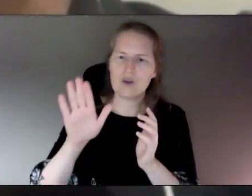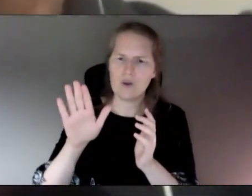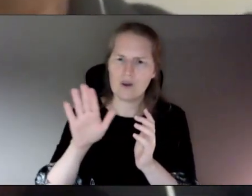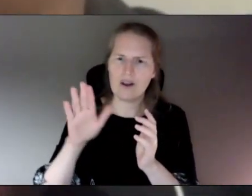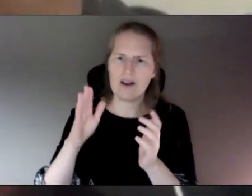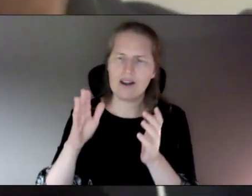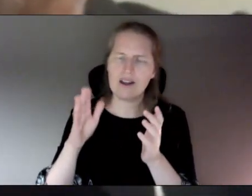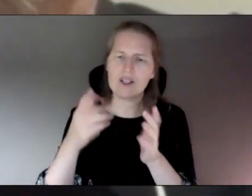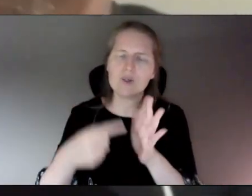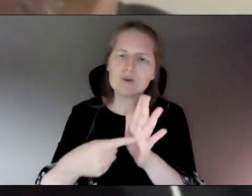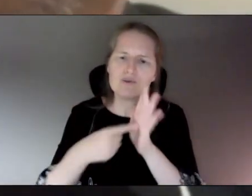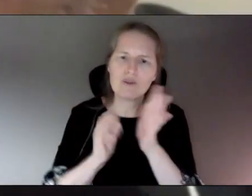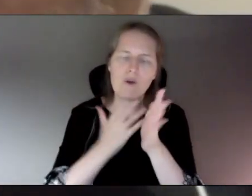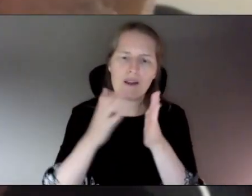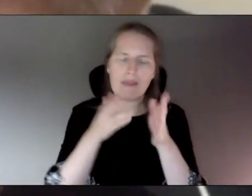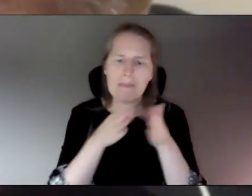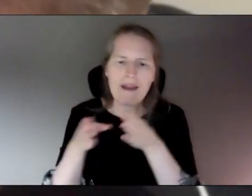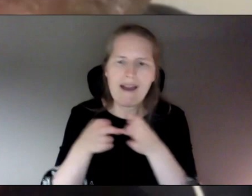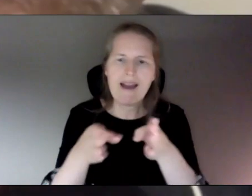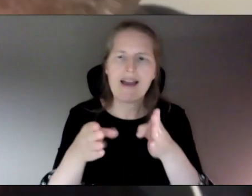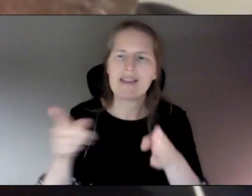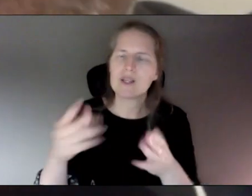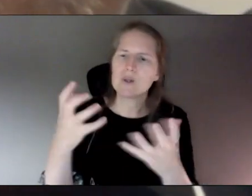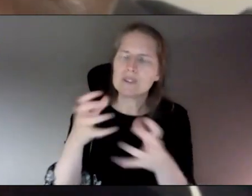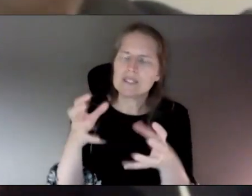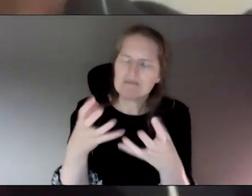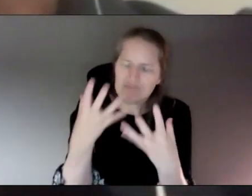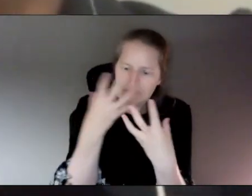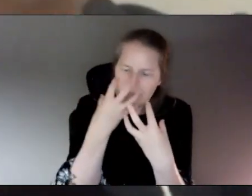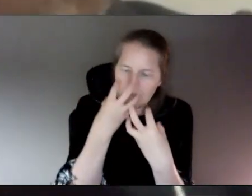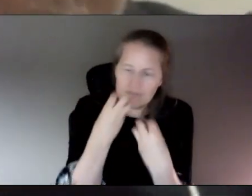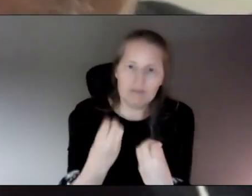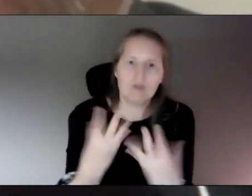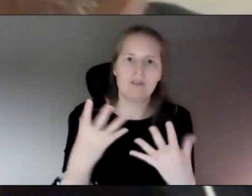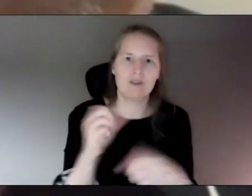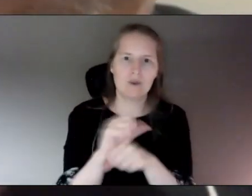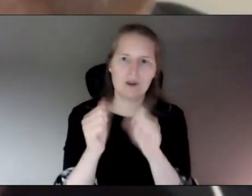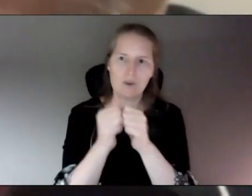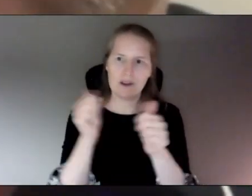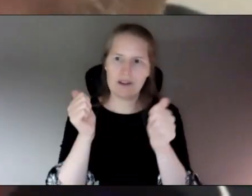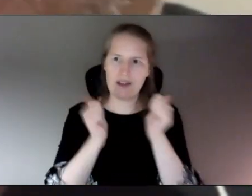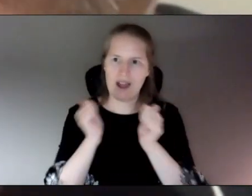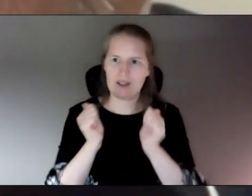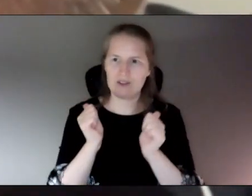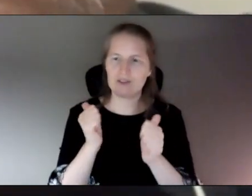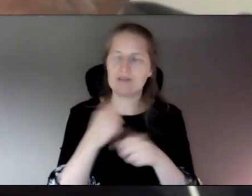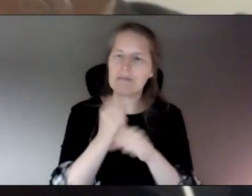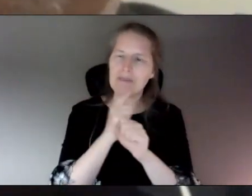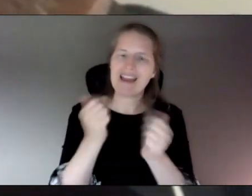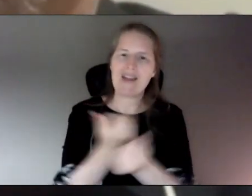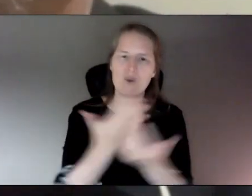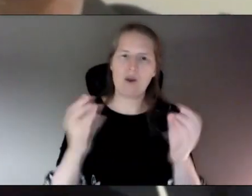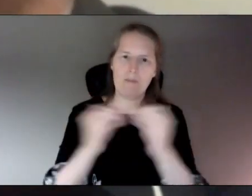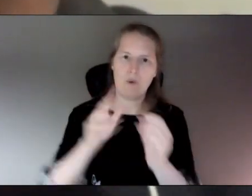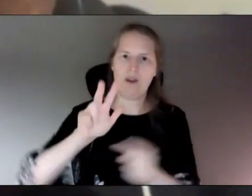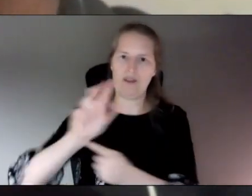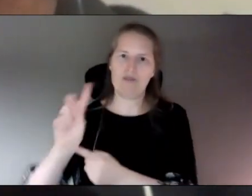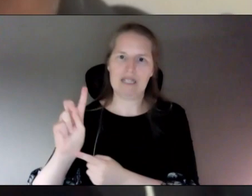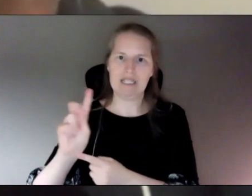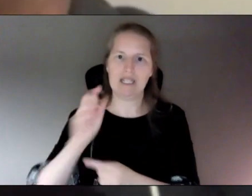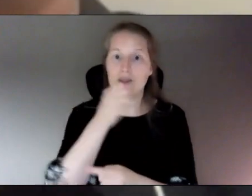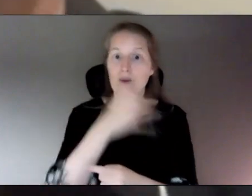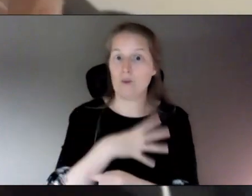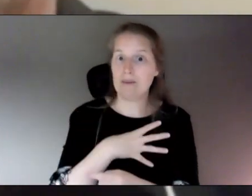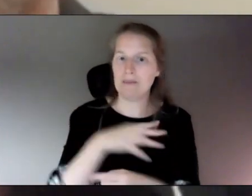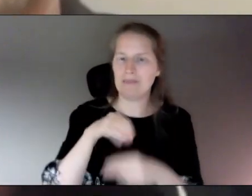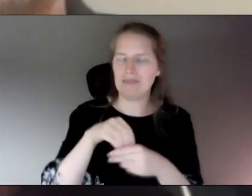You did exquisite work with the actors. You three-dimensionalized all of the women in the trilogy. They're so